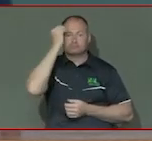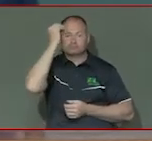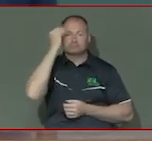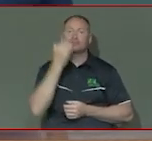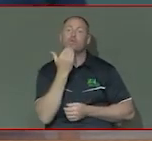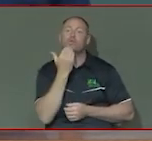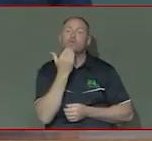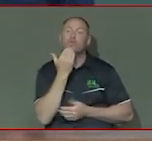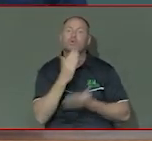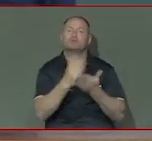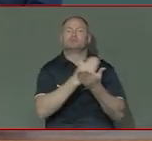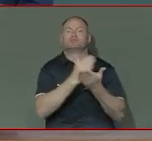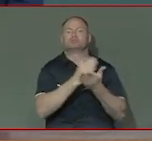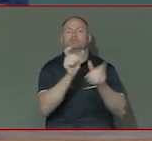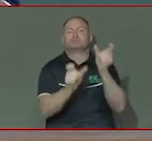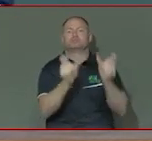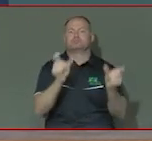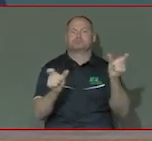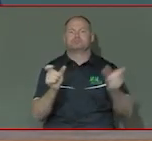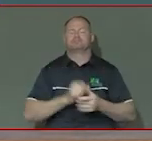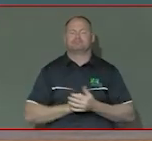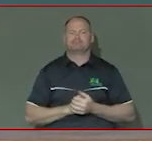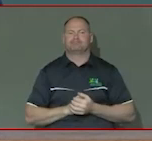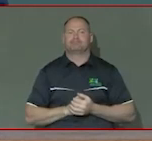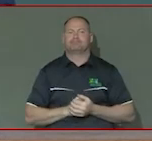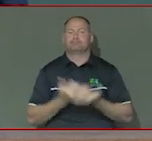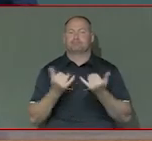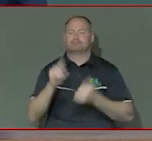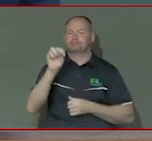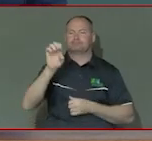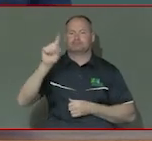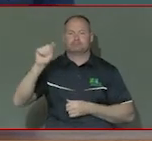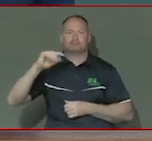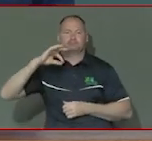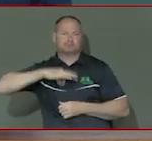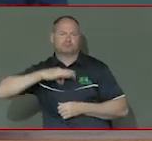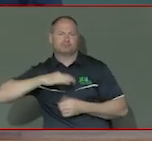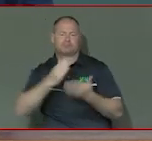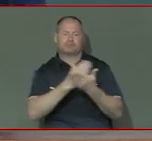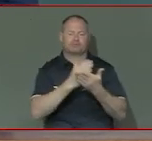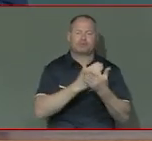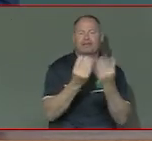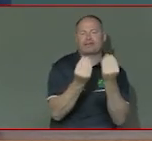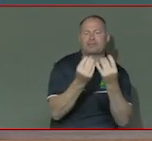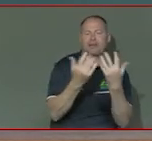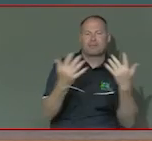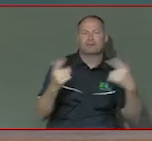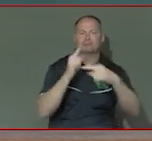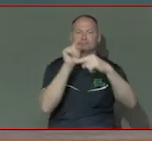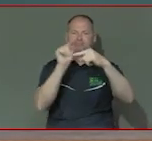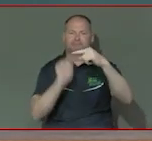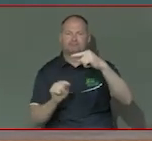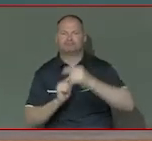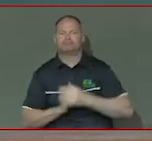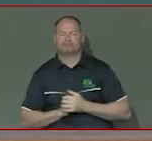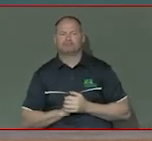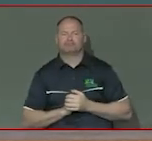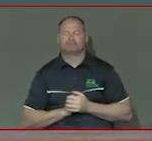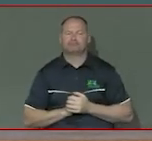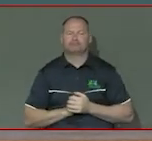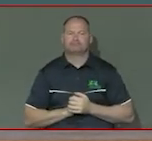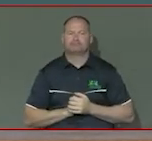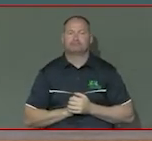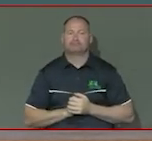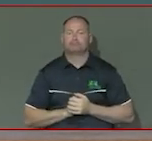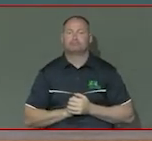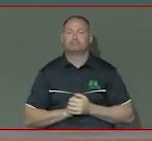That formula is the net profit divided by the number of shares. Now, earnings per share is